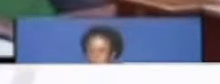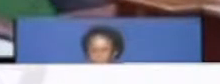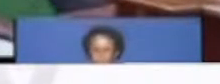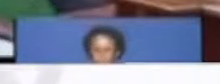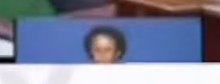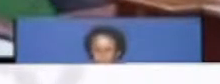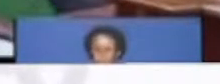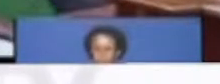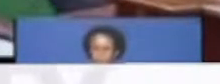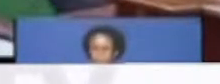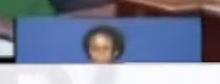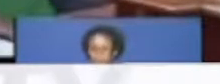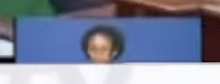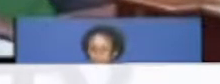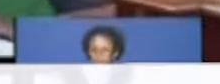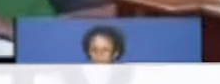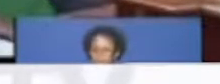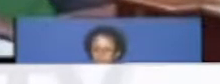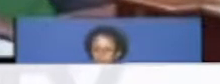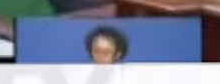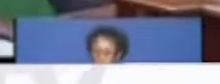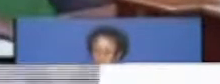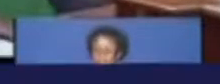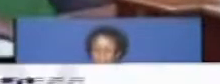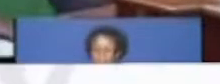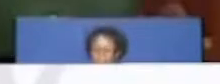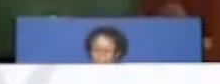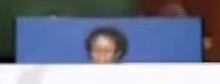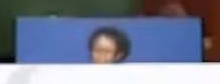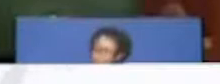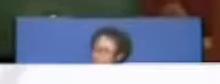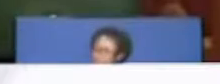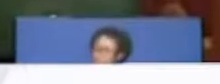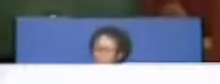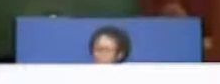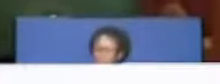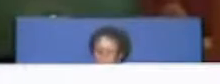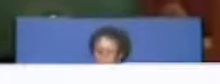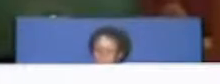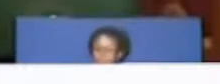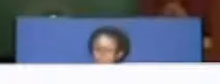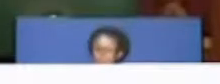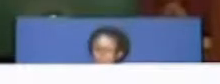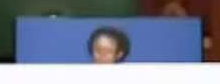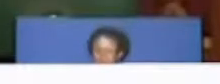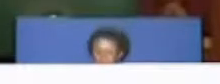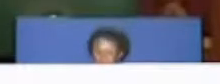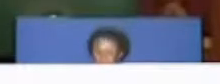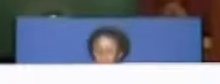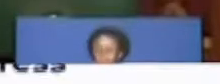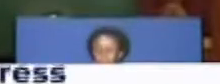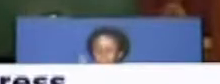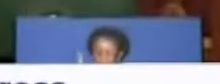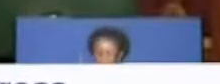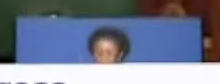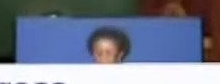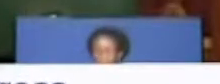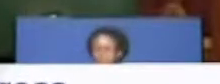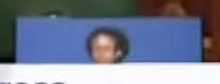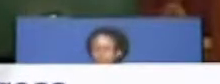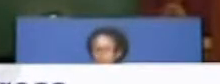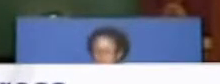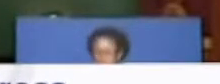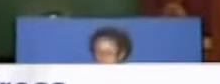And it was this impressive trajectory that led me to announce the 13-point interventions unveiled on Mashujaa